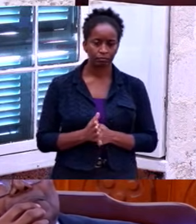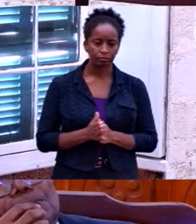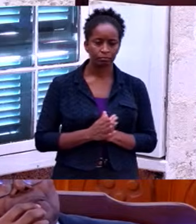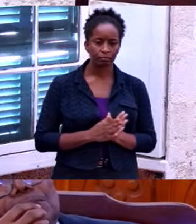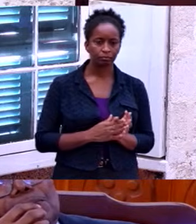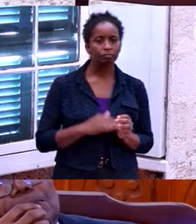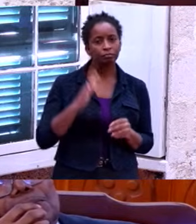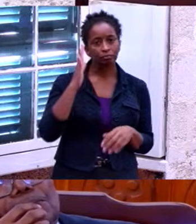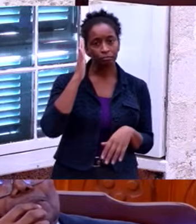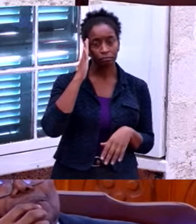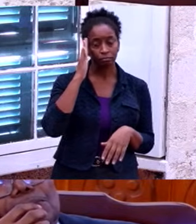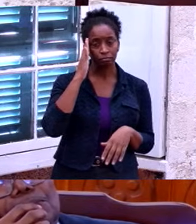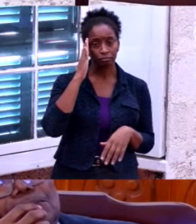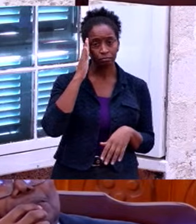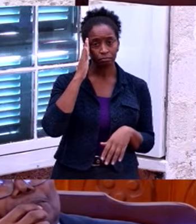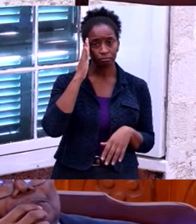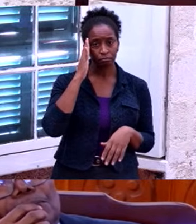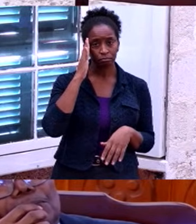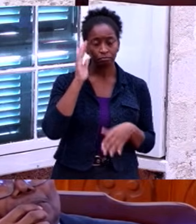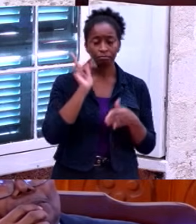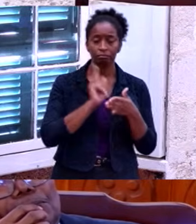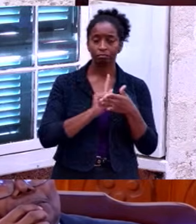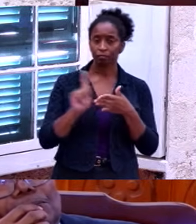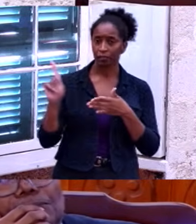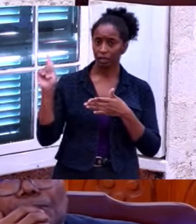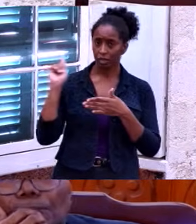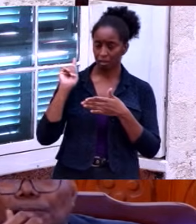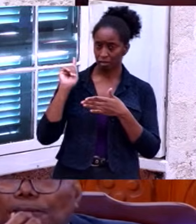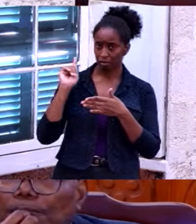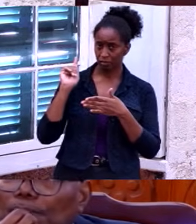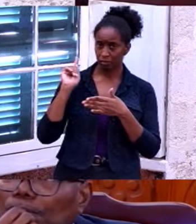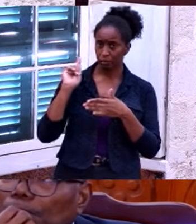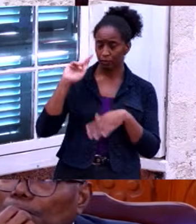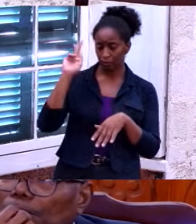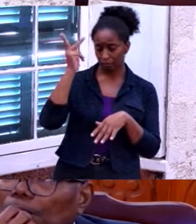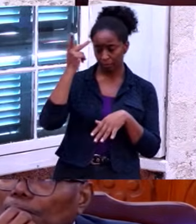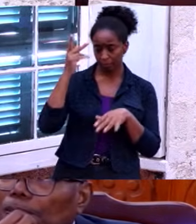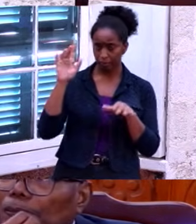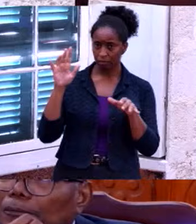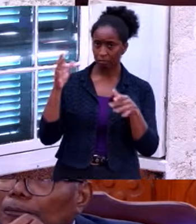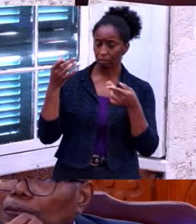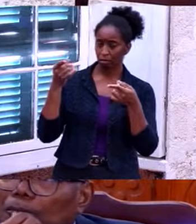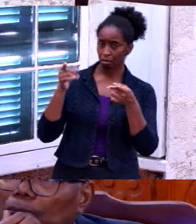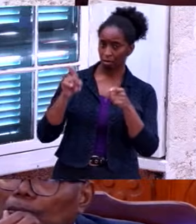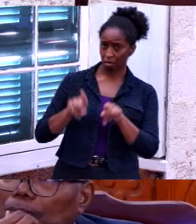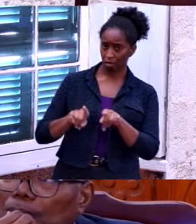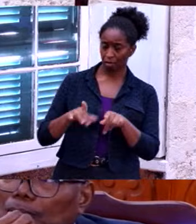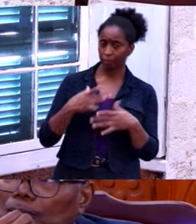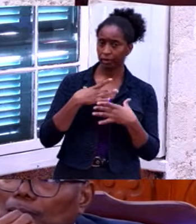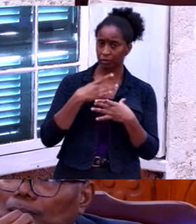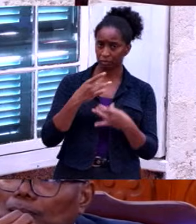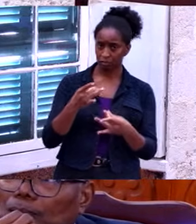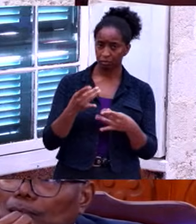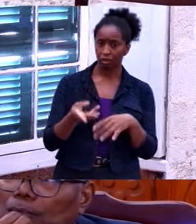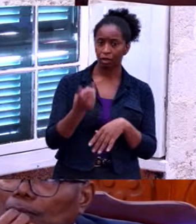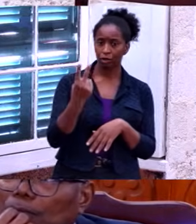political event over the course of last week when two senators who are